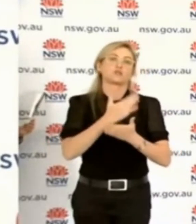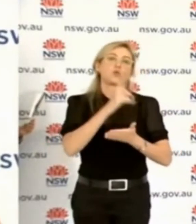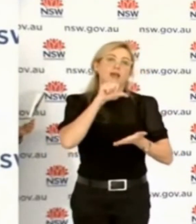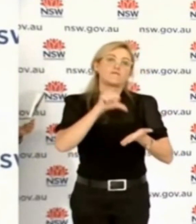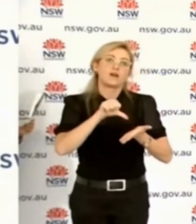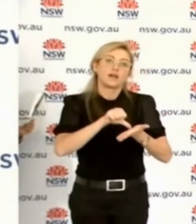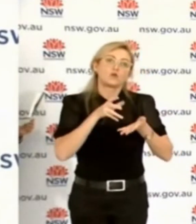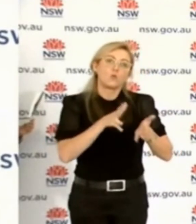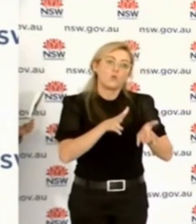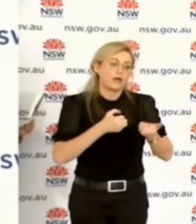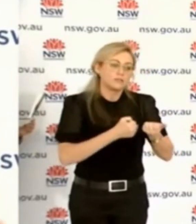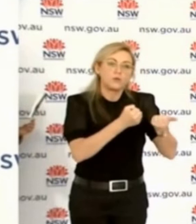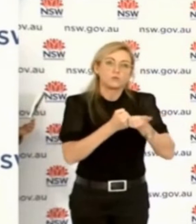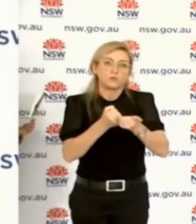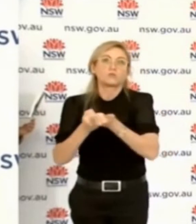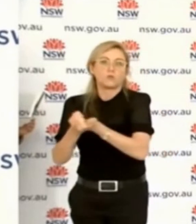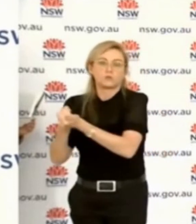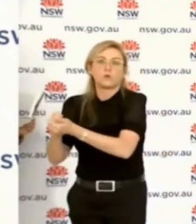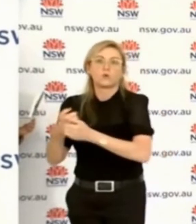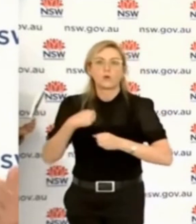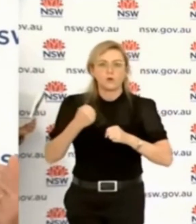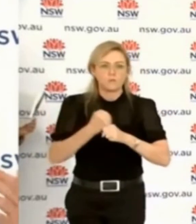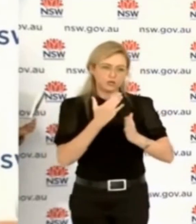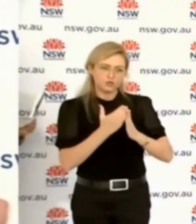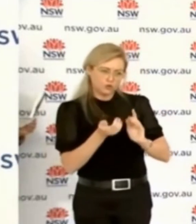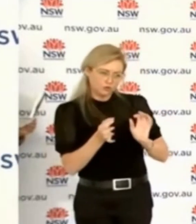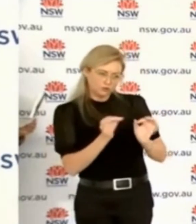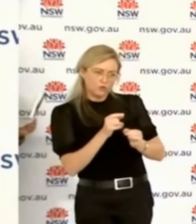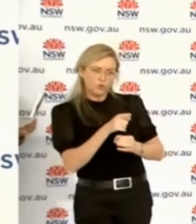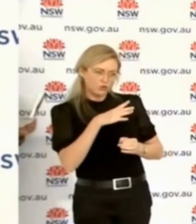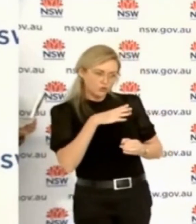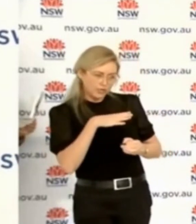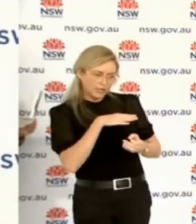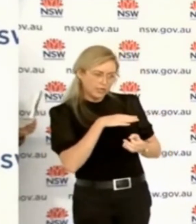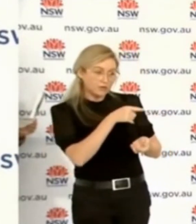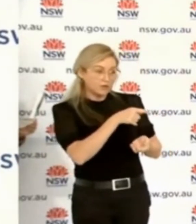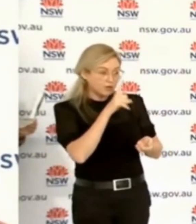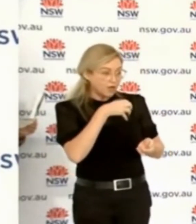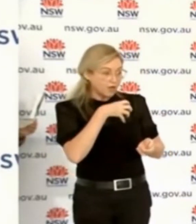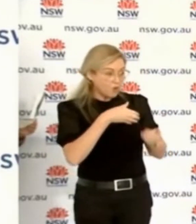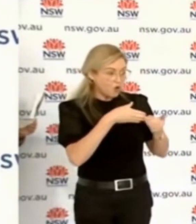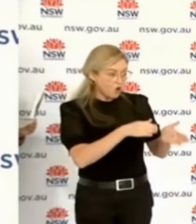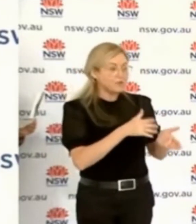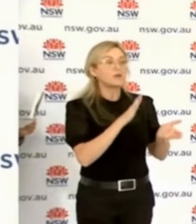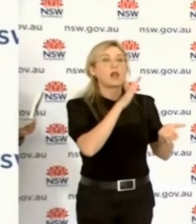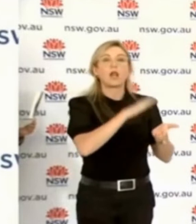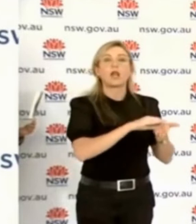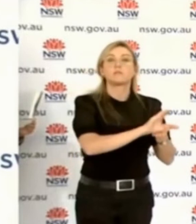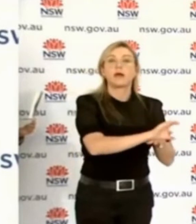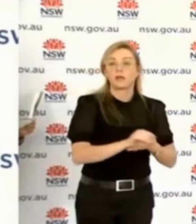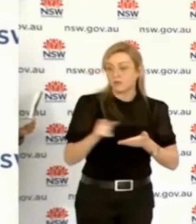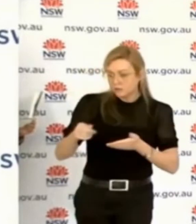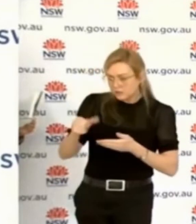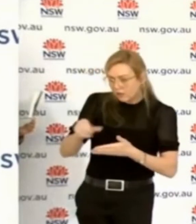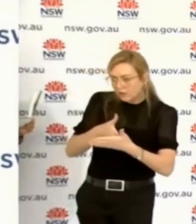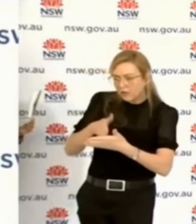get every business through this, and we'll always tailor our packages. And the final point I make is we're currently working on the recovery package